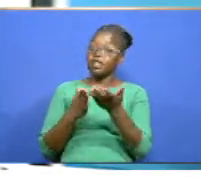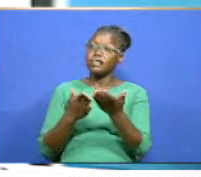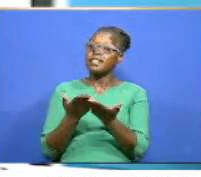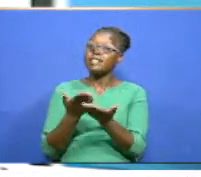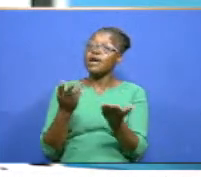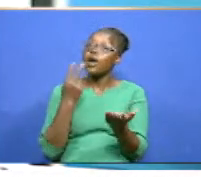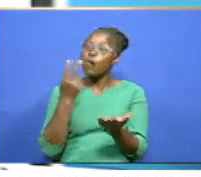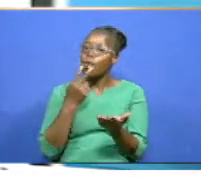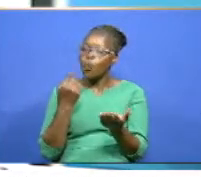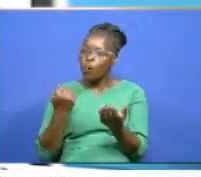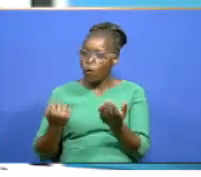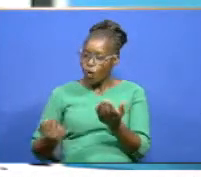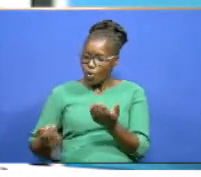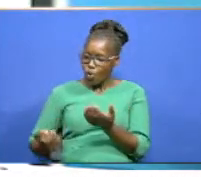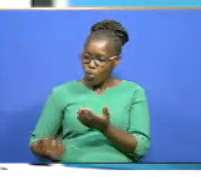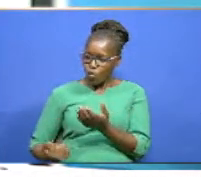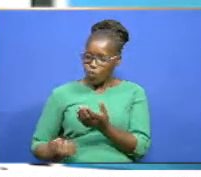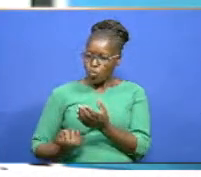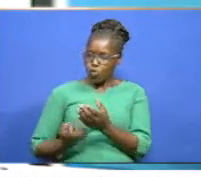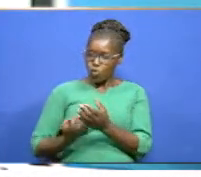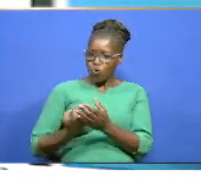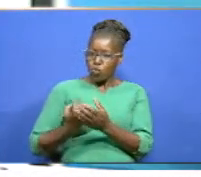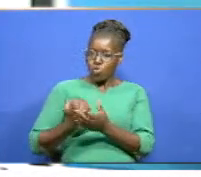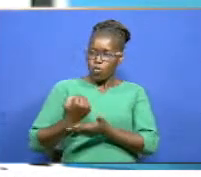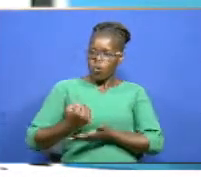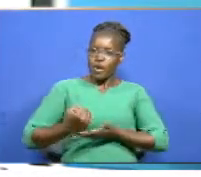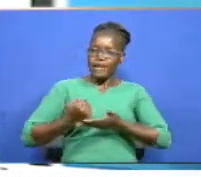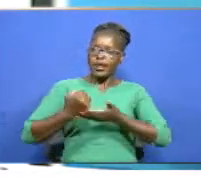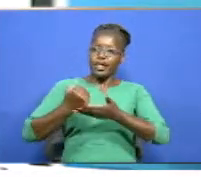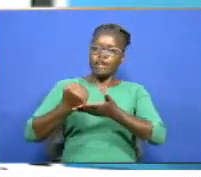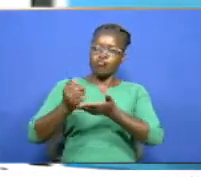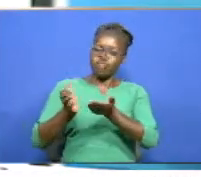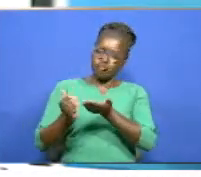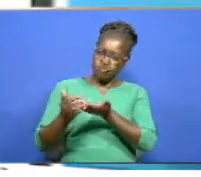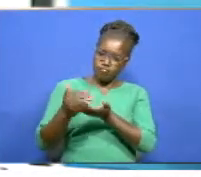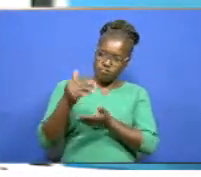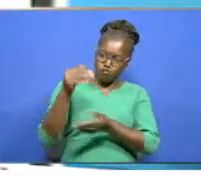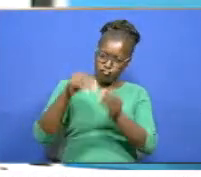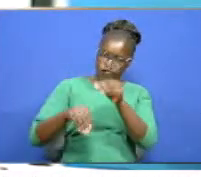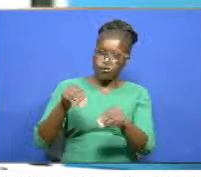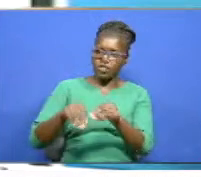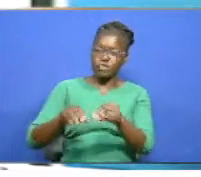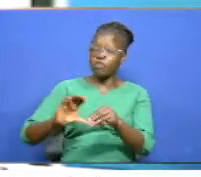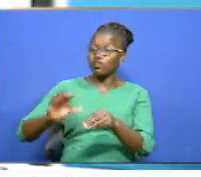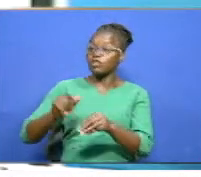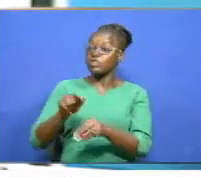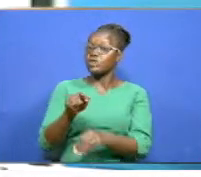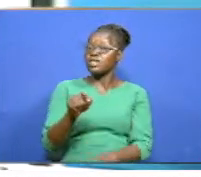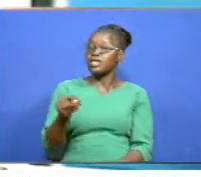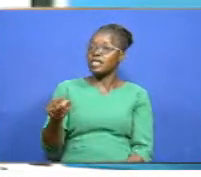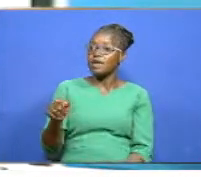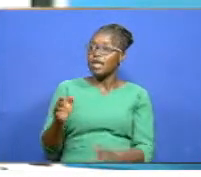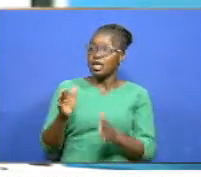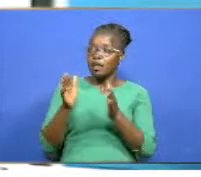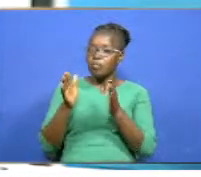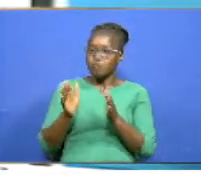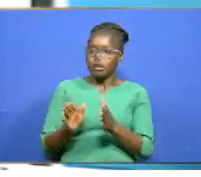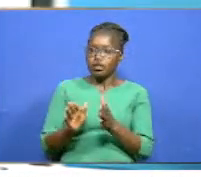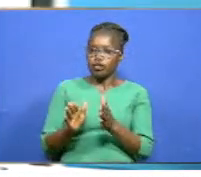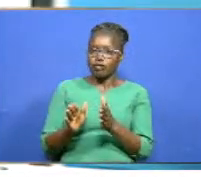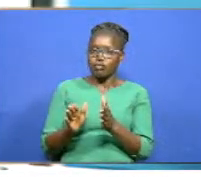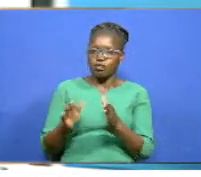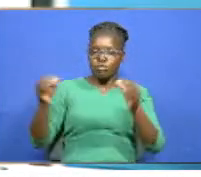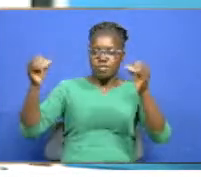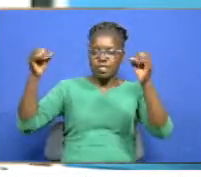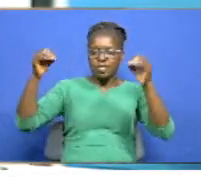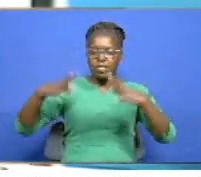to rise and help him galvanize the votes in those constituencies? The person who has really come out so